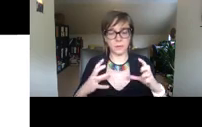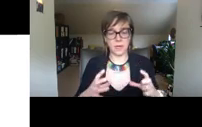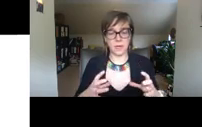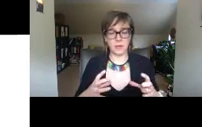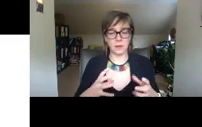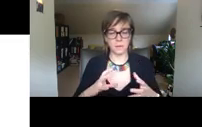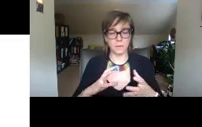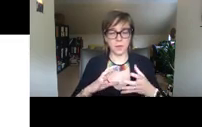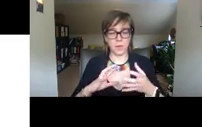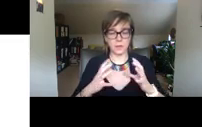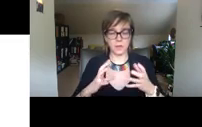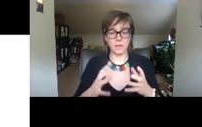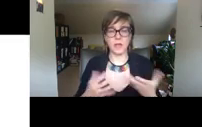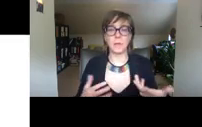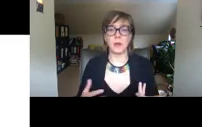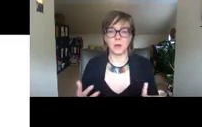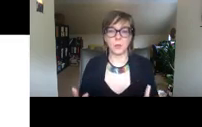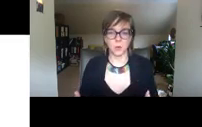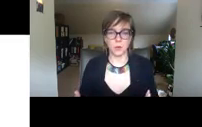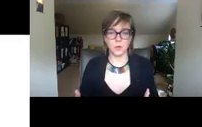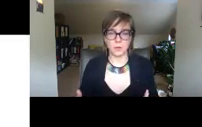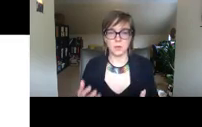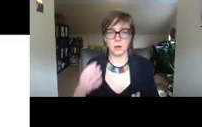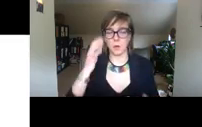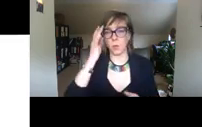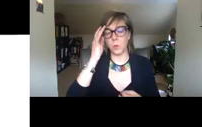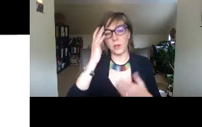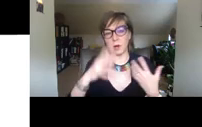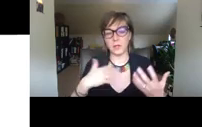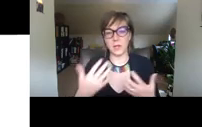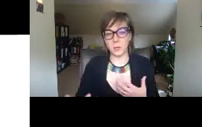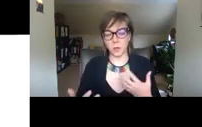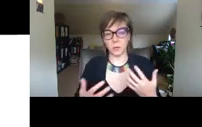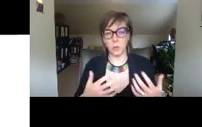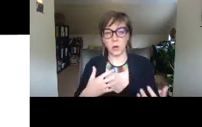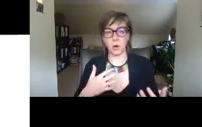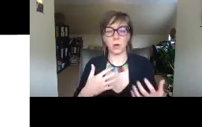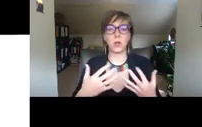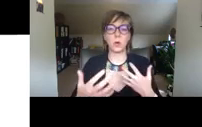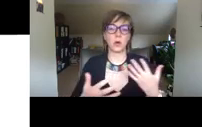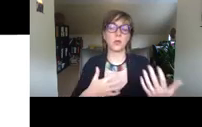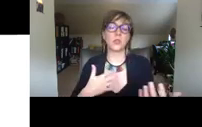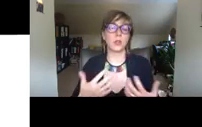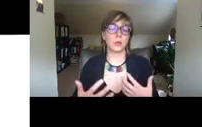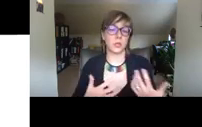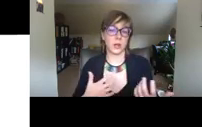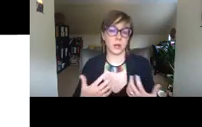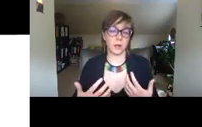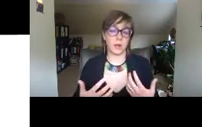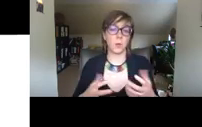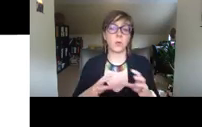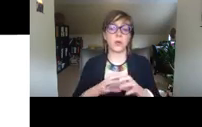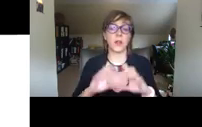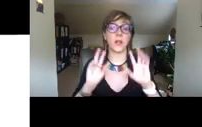that the meaning is conveyed beyond words. When we talk to anyone, we are usually